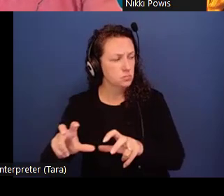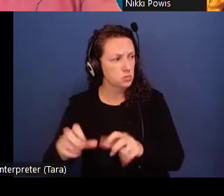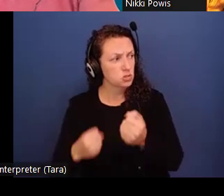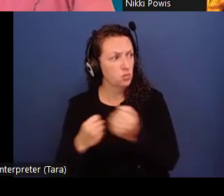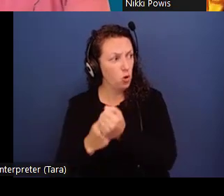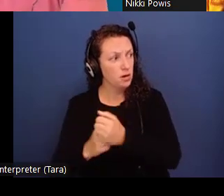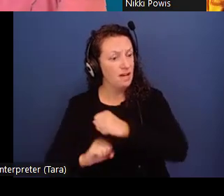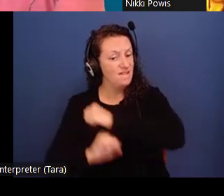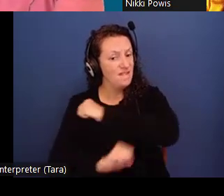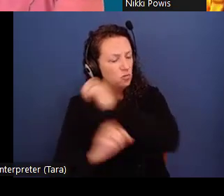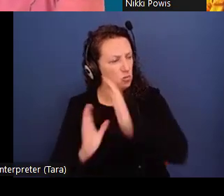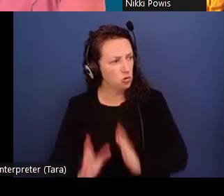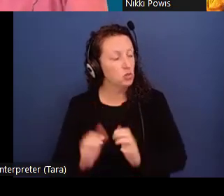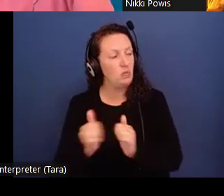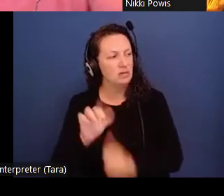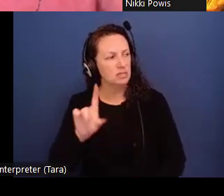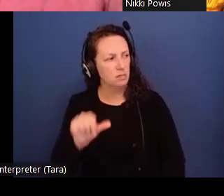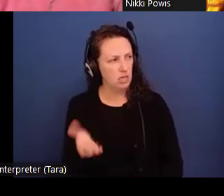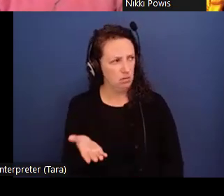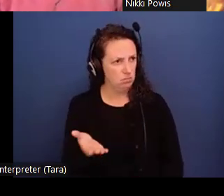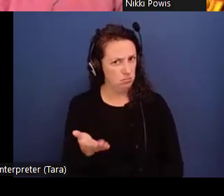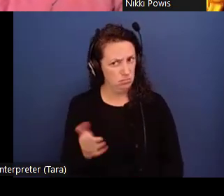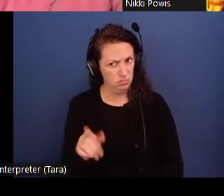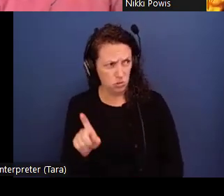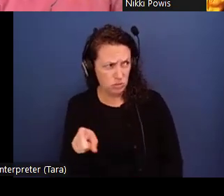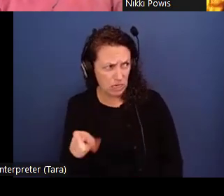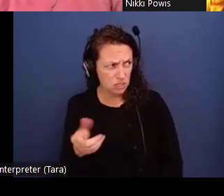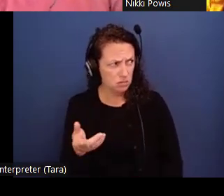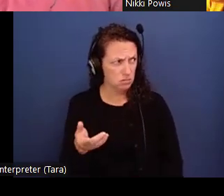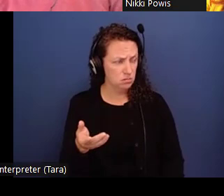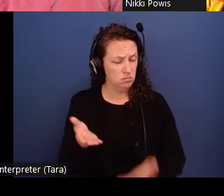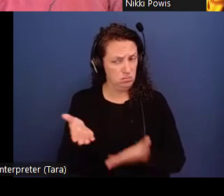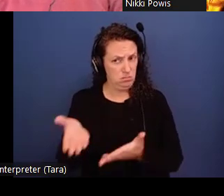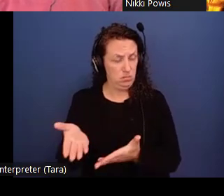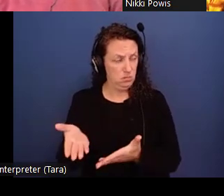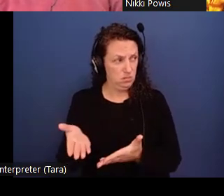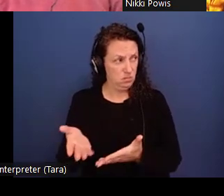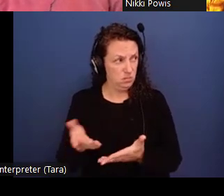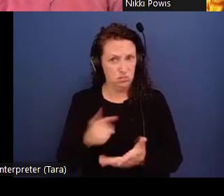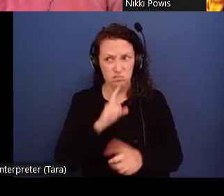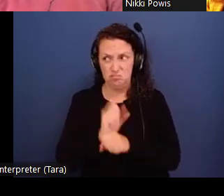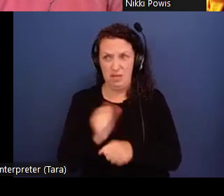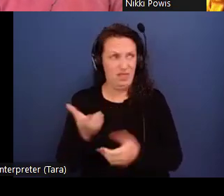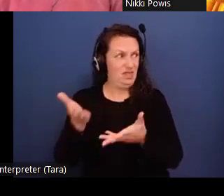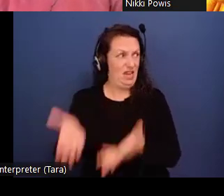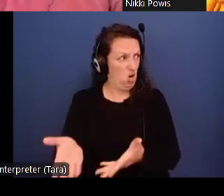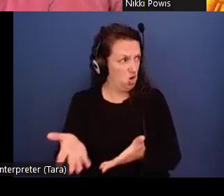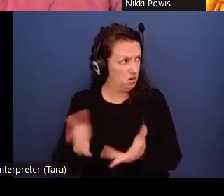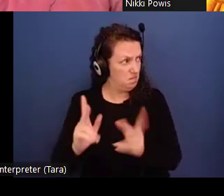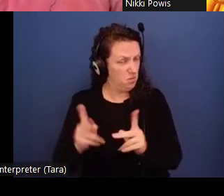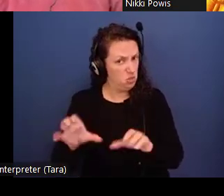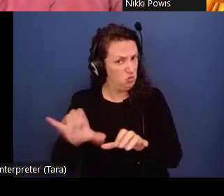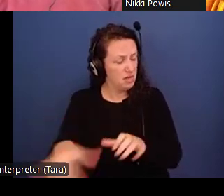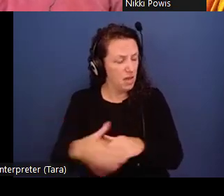disabilities. Was there a need? Did they exist? And of course, we said absolutely, absolutely, but we had to do